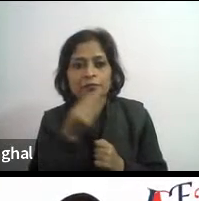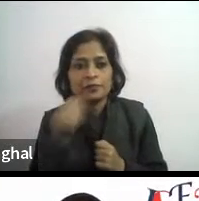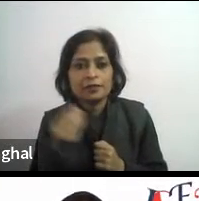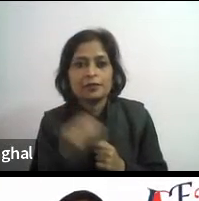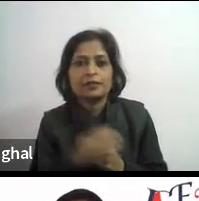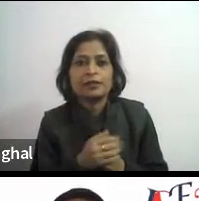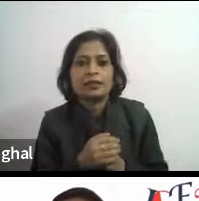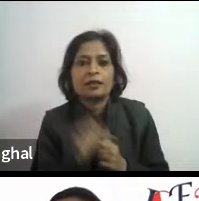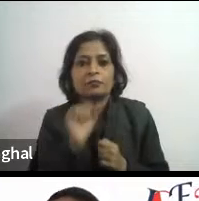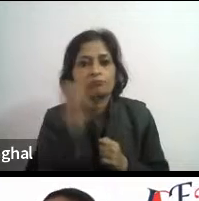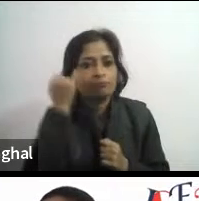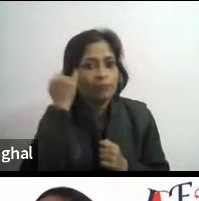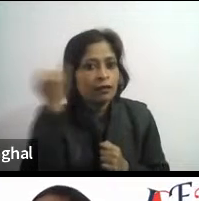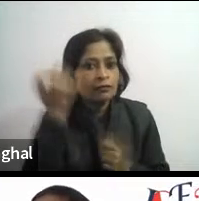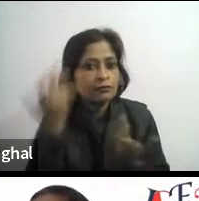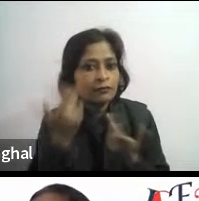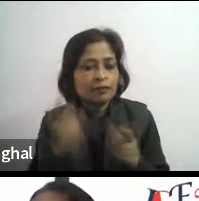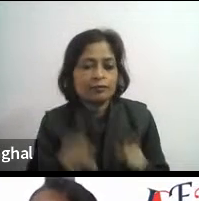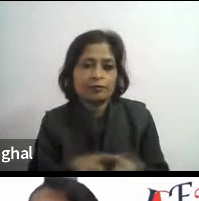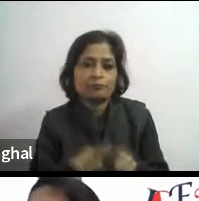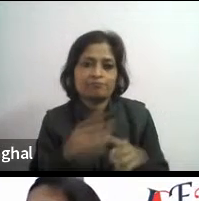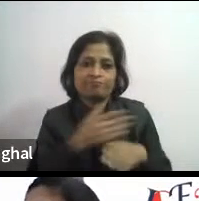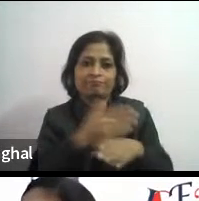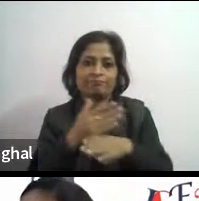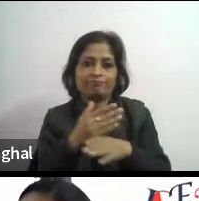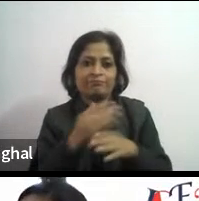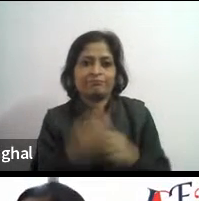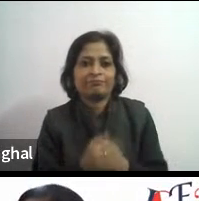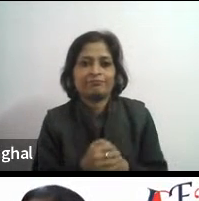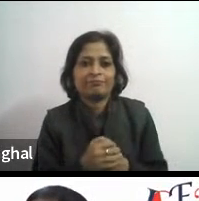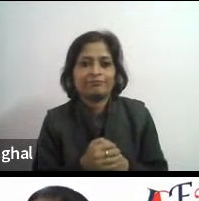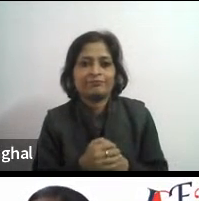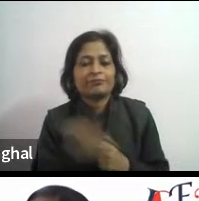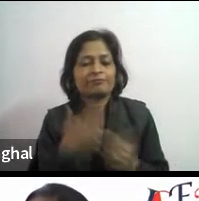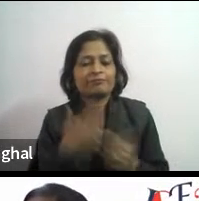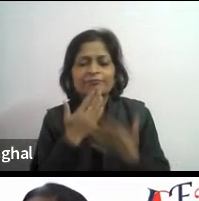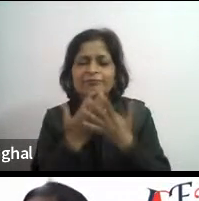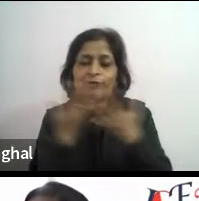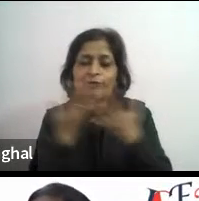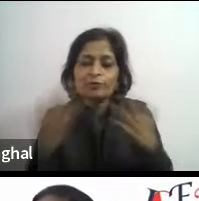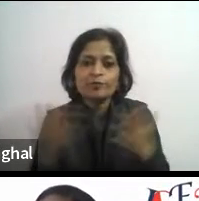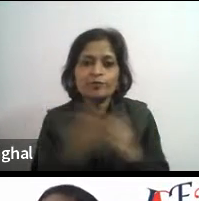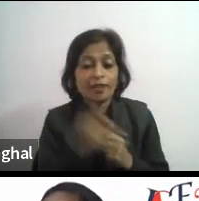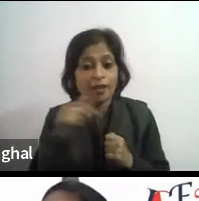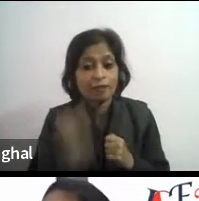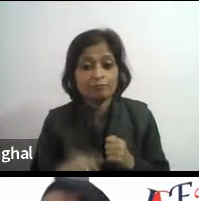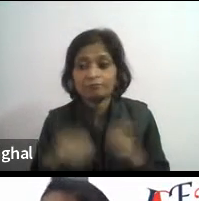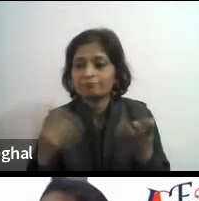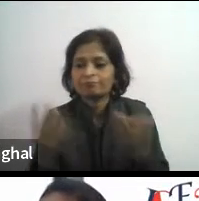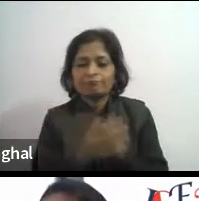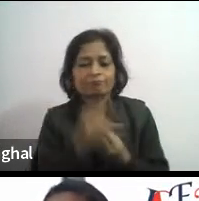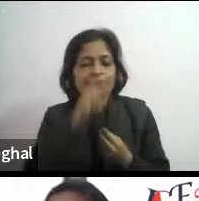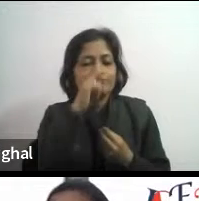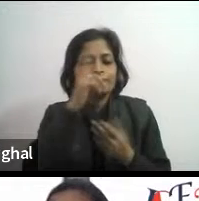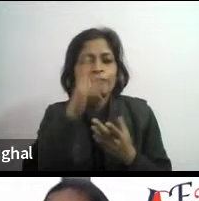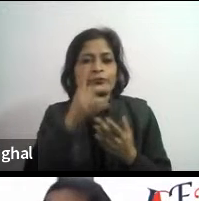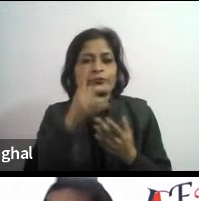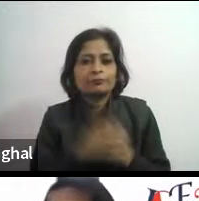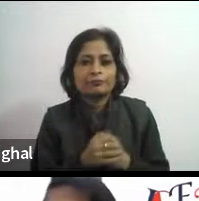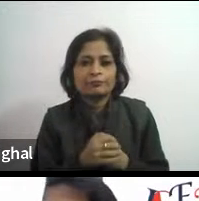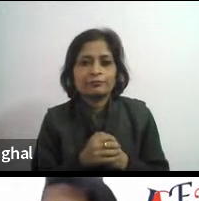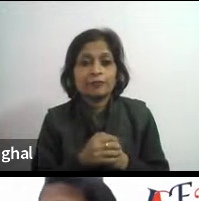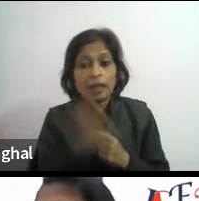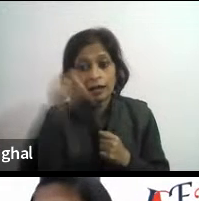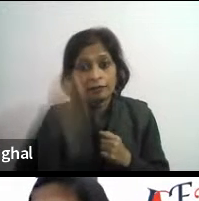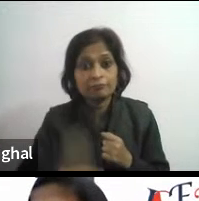with us. Thank you very much. It's a matter of really great pleasure and privilege to